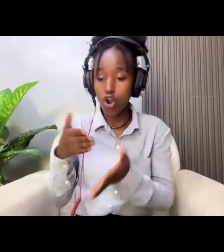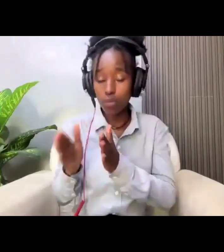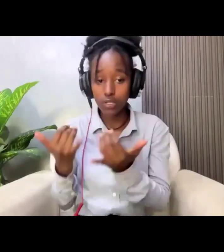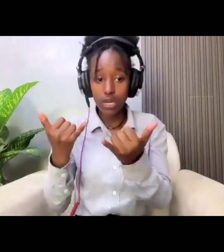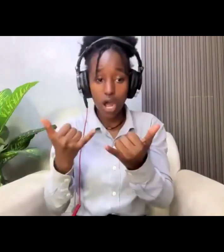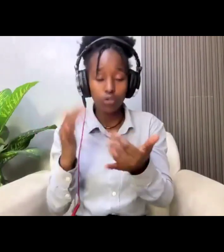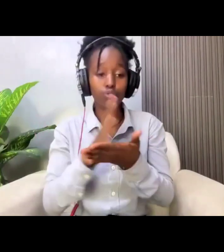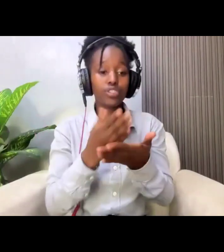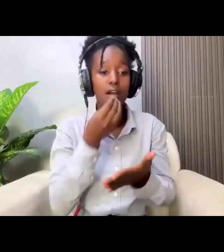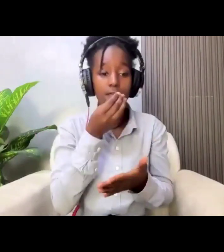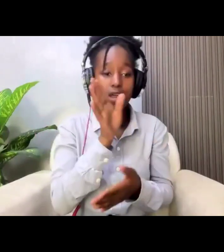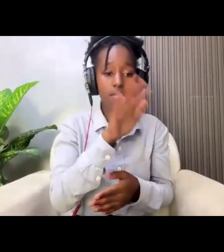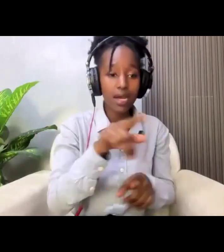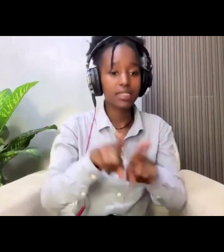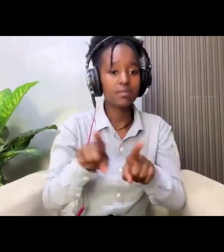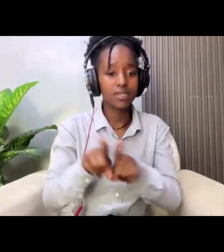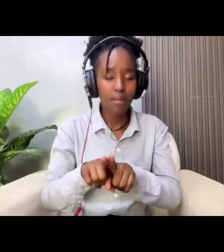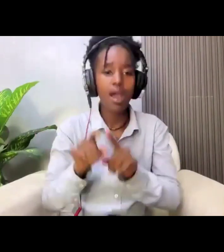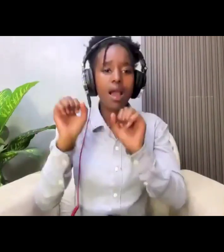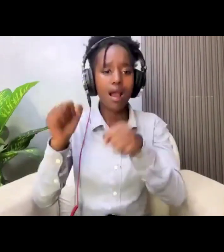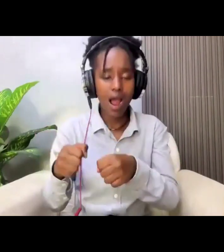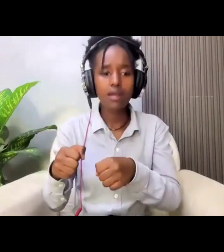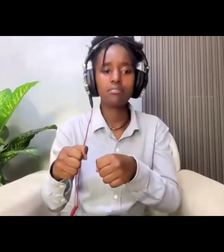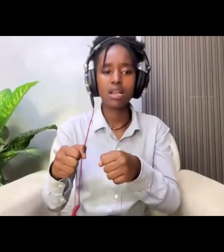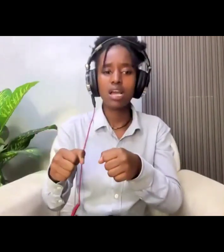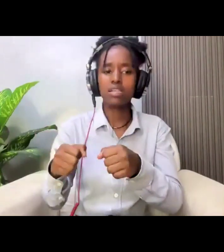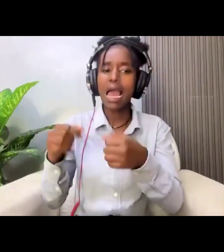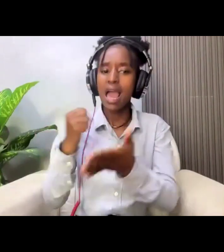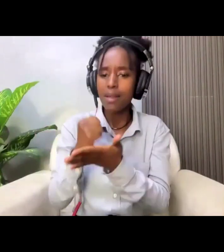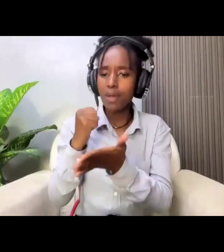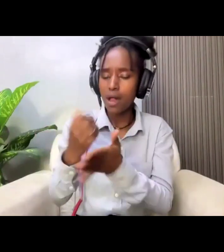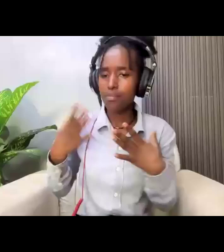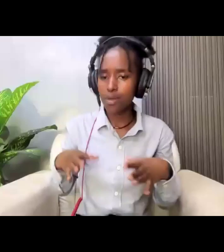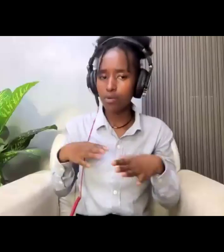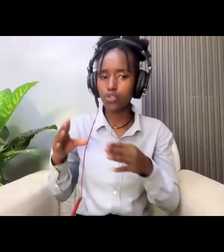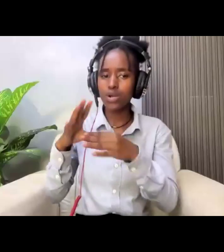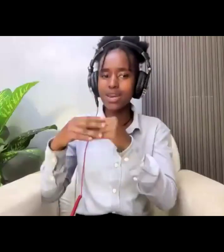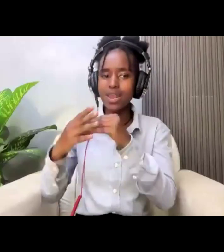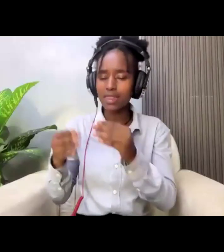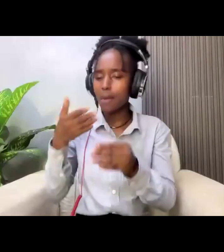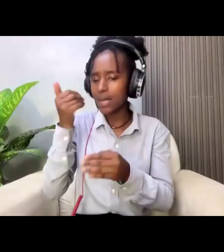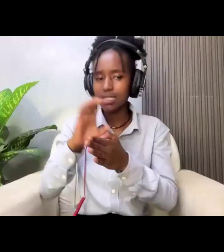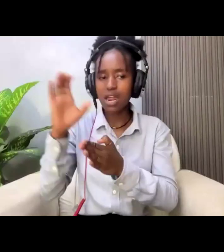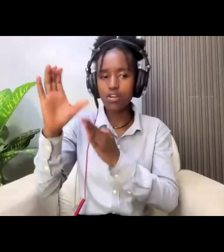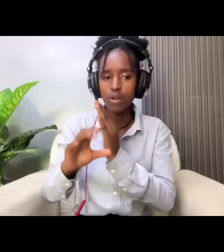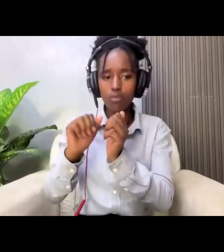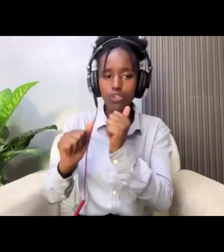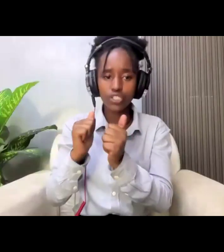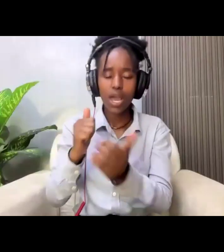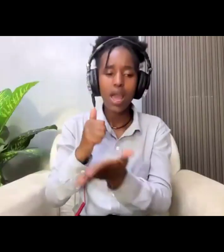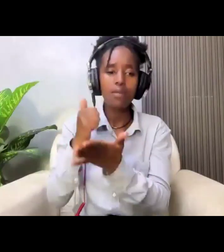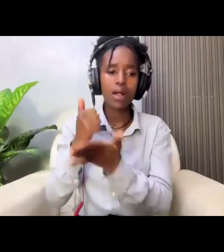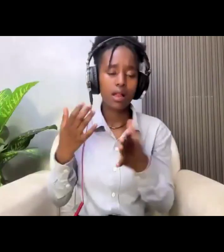to provide a model on how they can go about this to fulfill their vision. So I was just